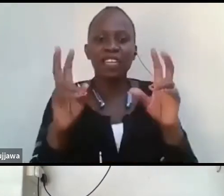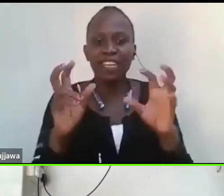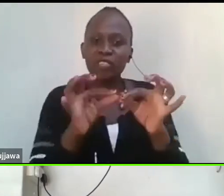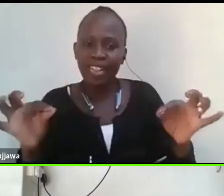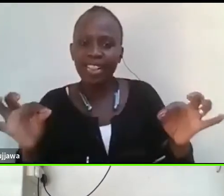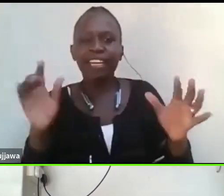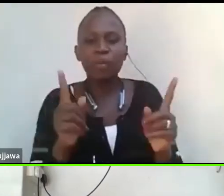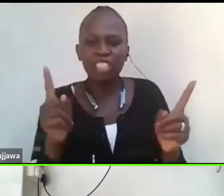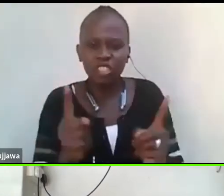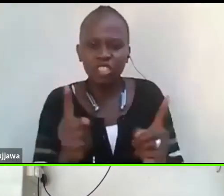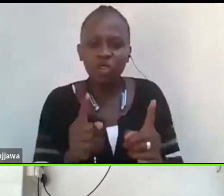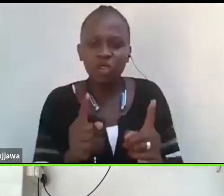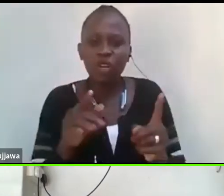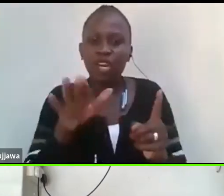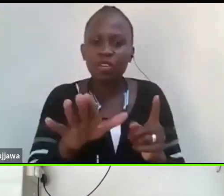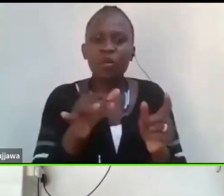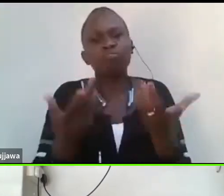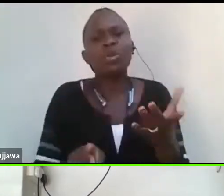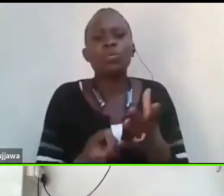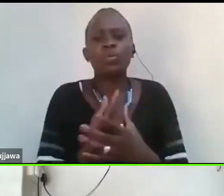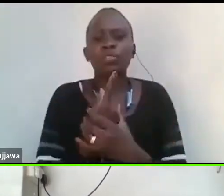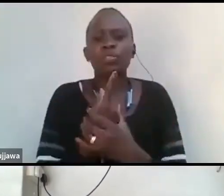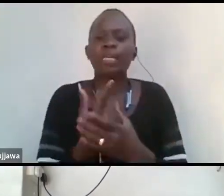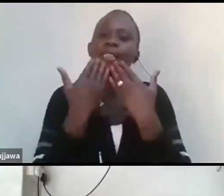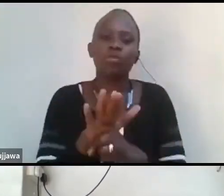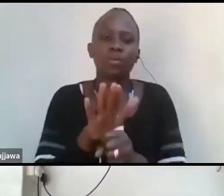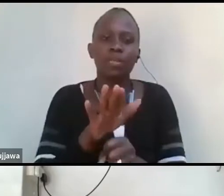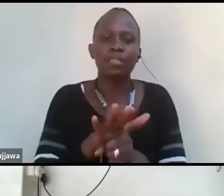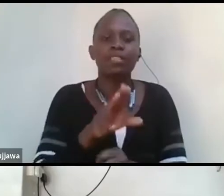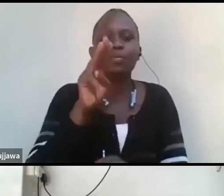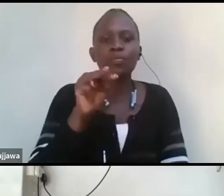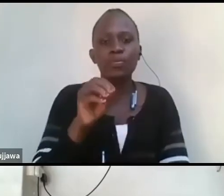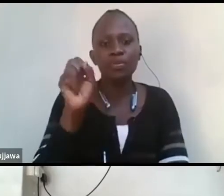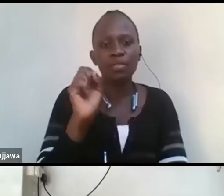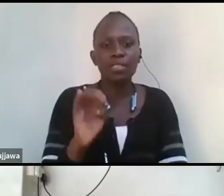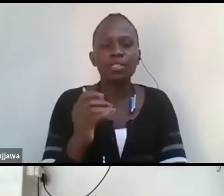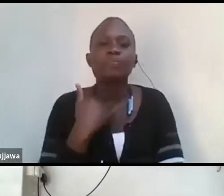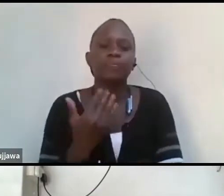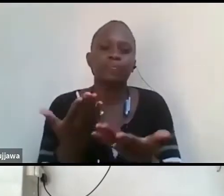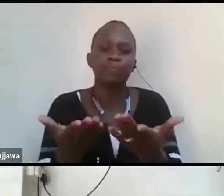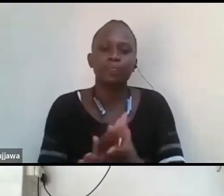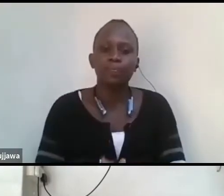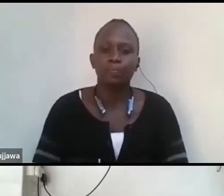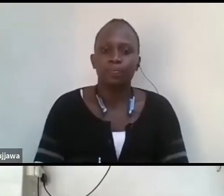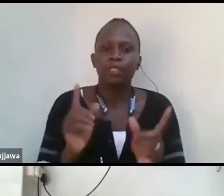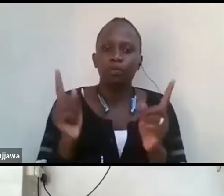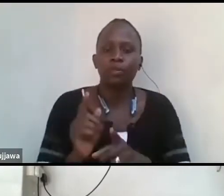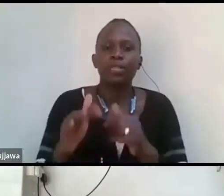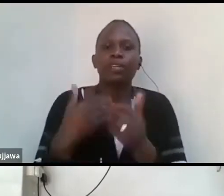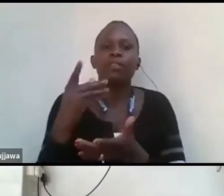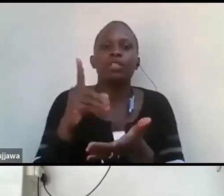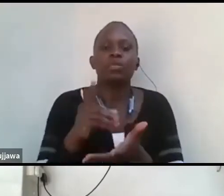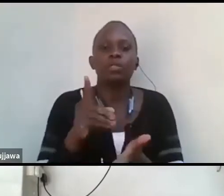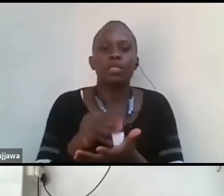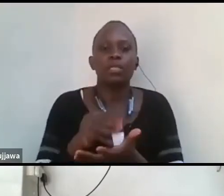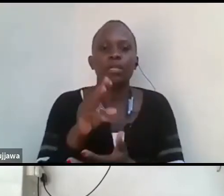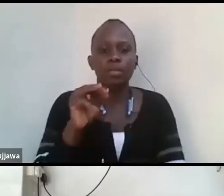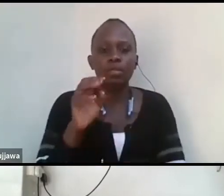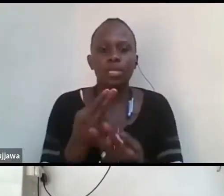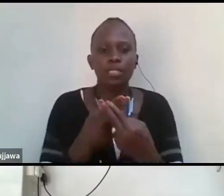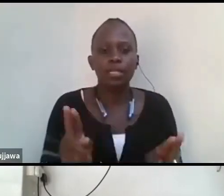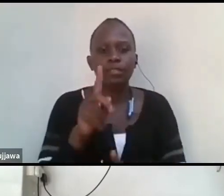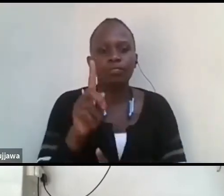opportunities. So thanks a lot, Moses. Now, Daniel, I want to come to you briefly, and then we'll go to Dr. Maggie and the rest of the panel so we can start the Q&A